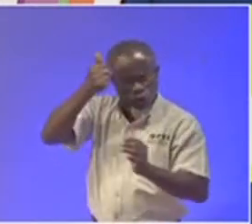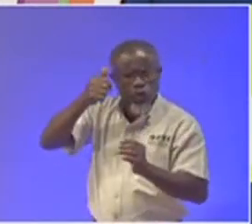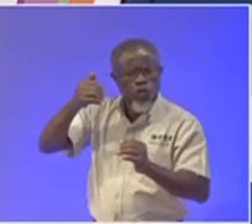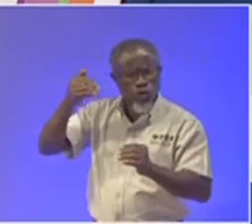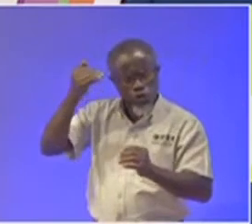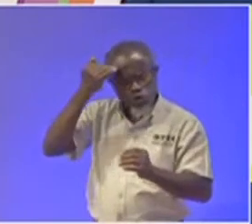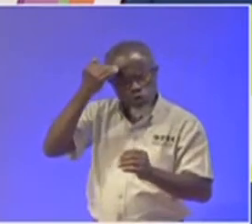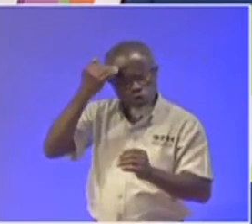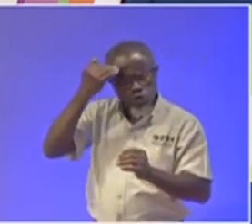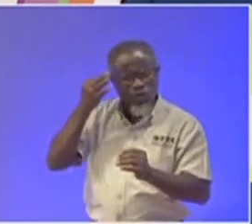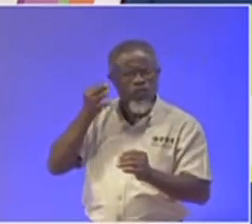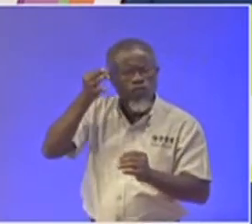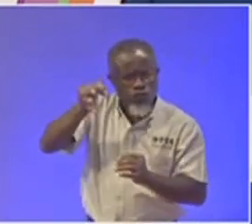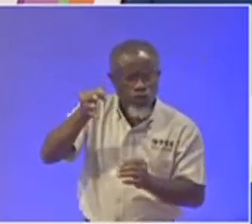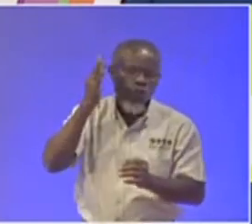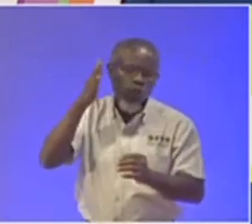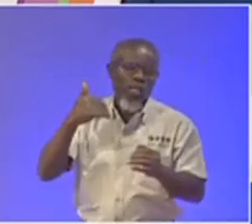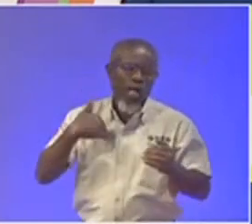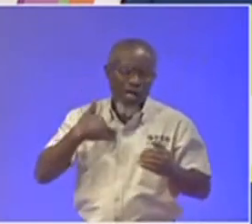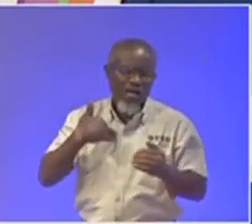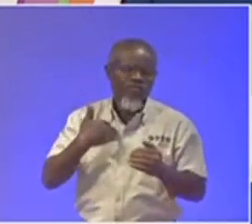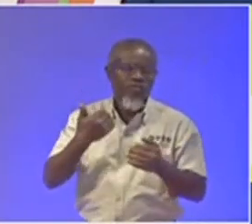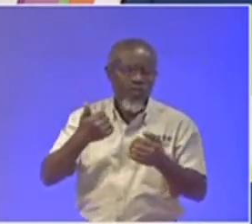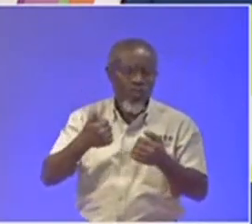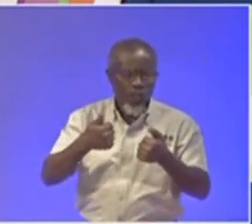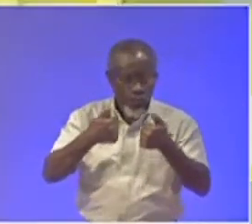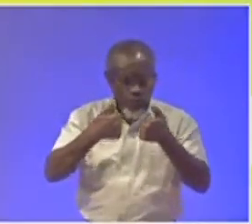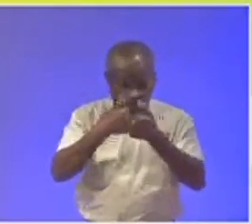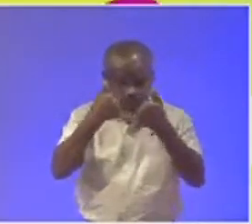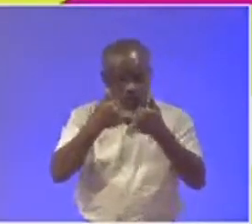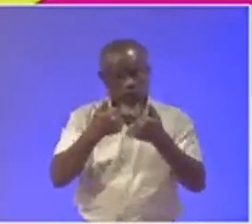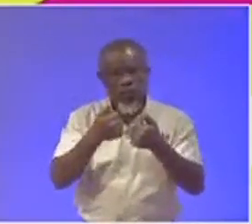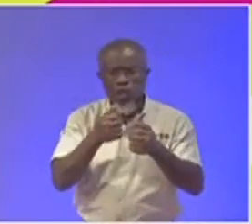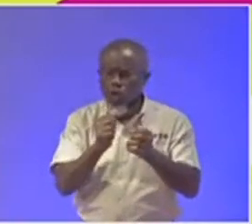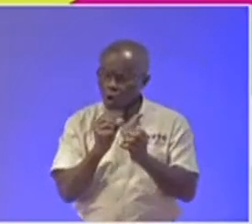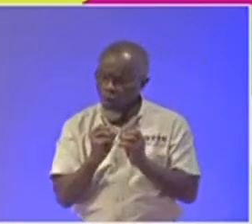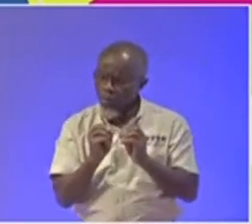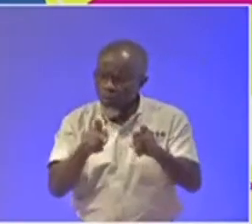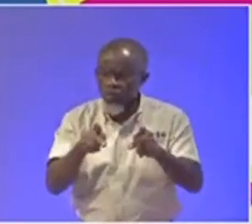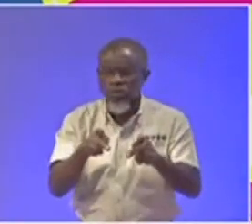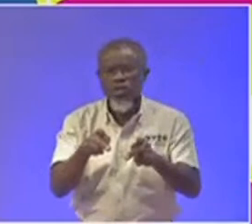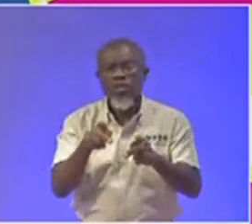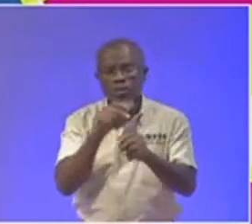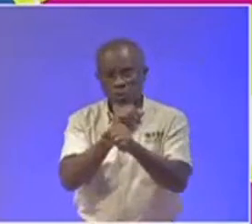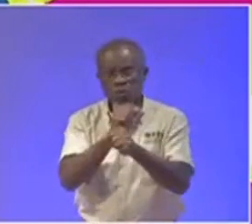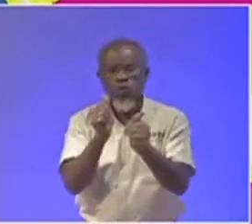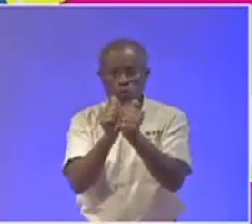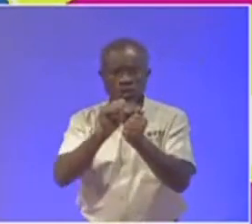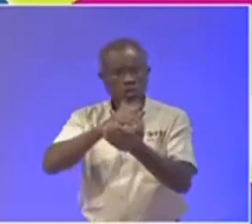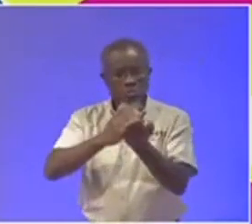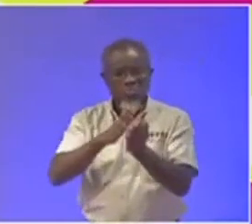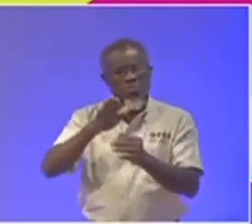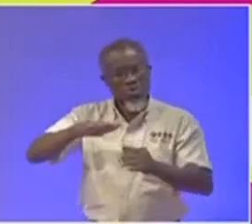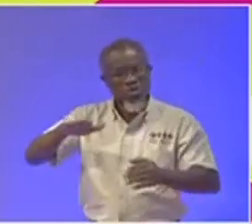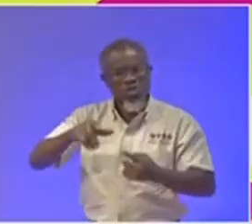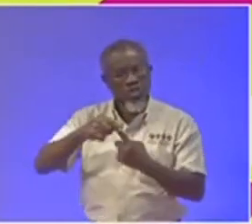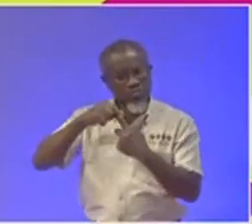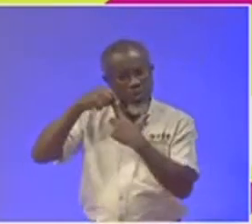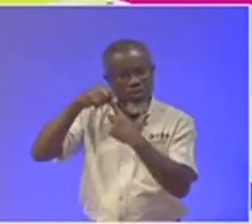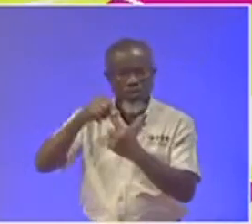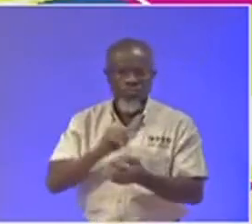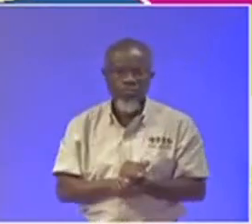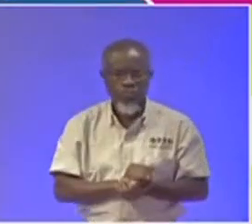a question: has our education system transitioned to a modular and more authentic approach to teaching, learning,